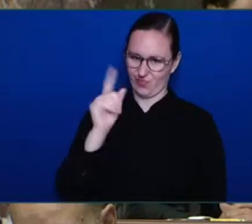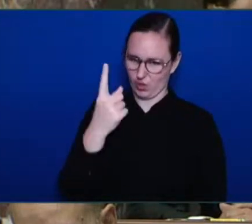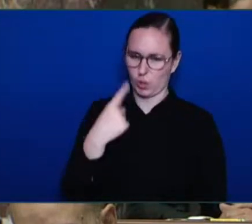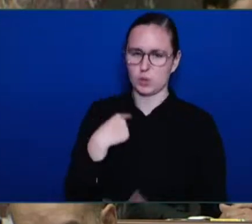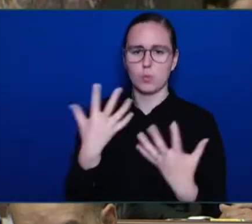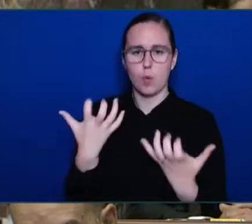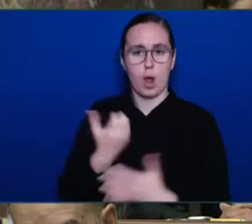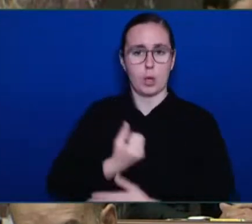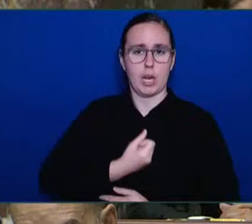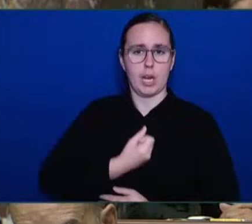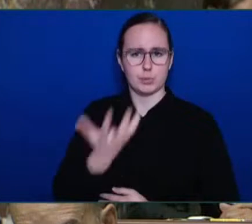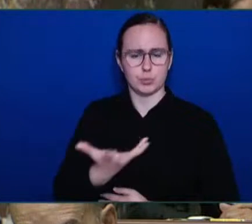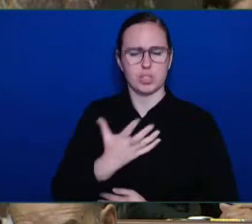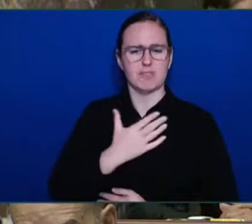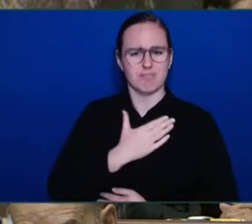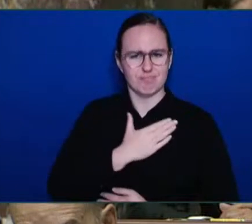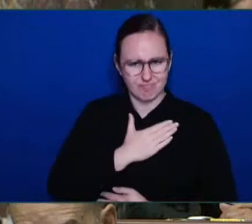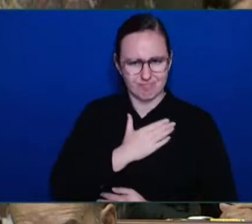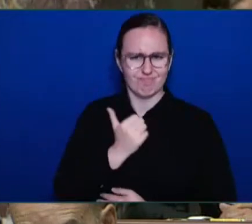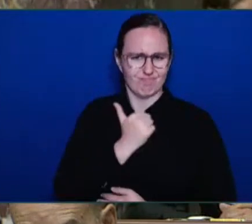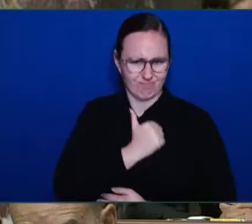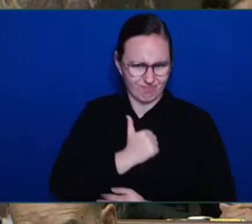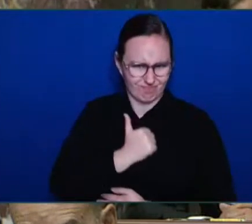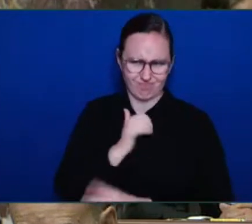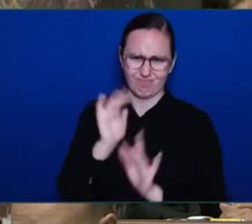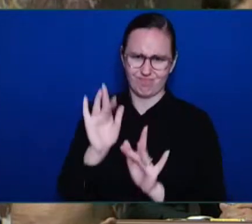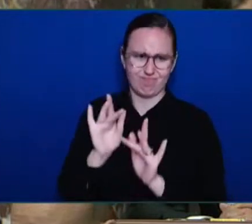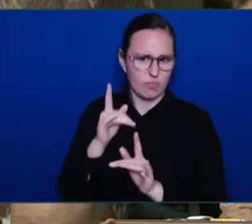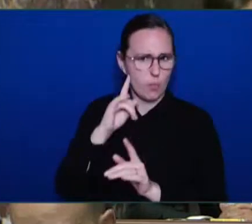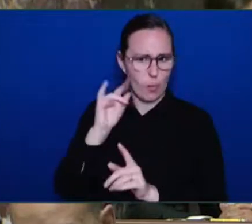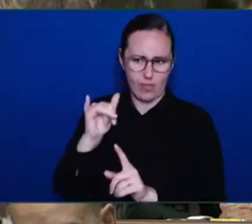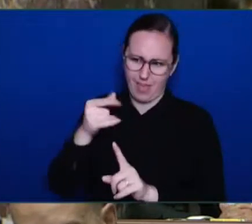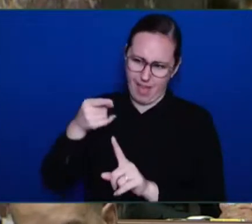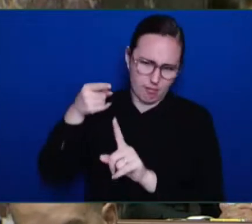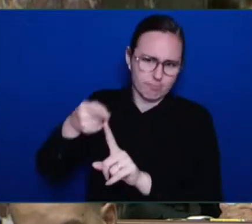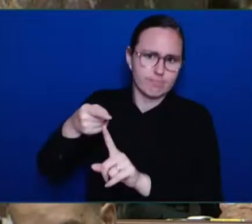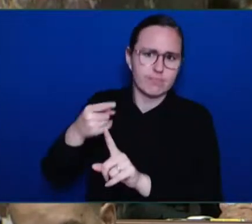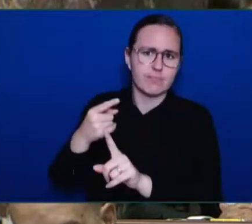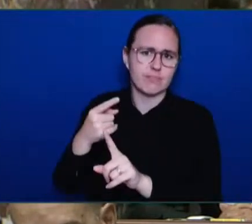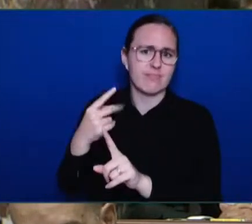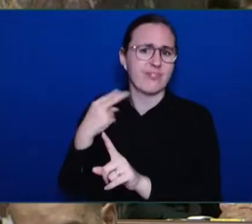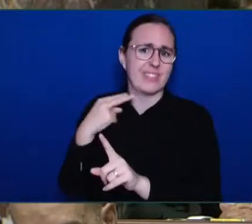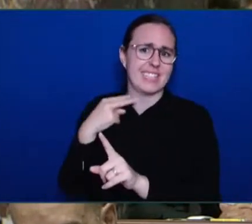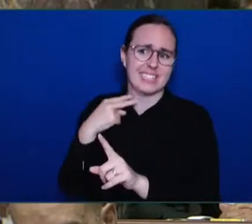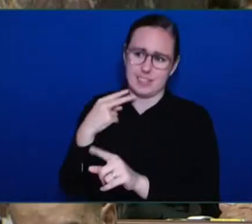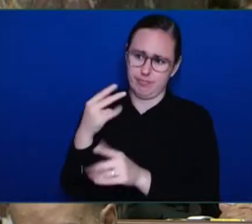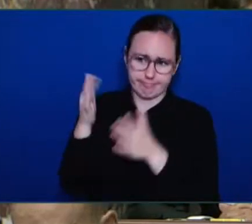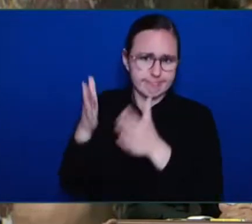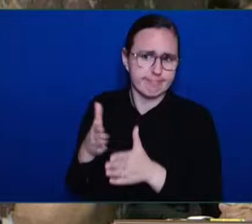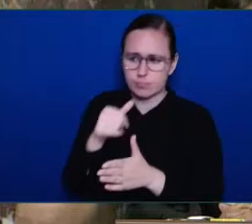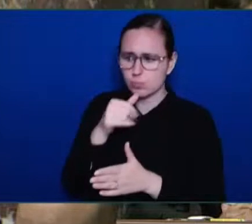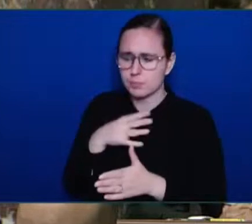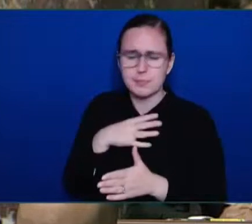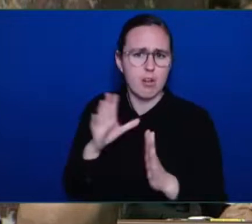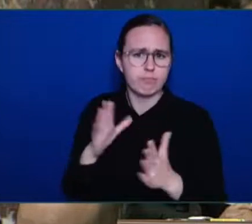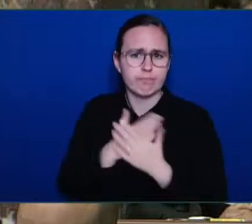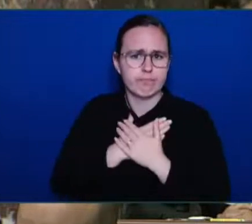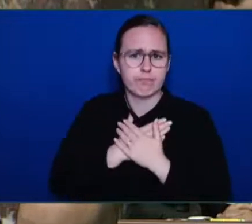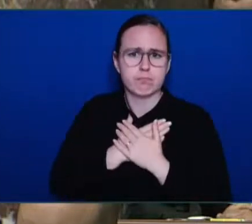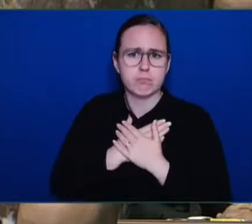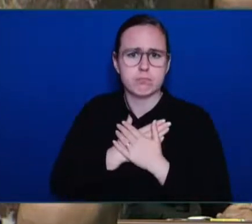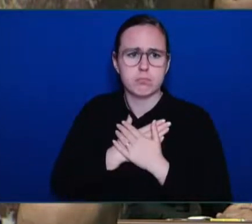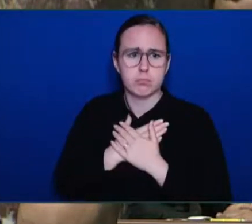member refers. There are many more, as I know he will advise this House, and we are aware that we need to do more, and that is why